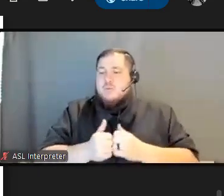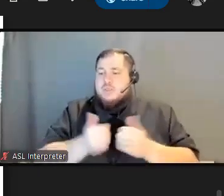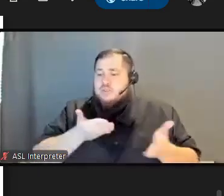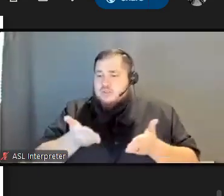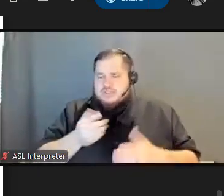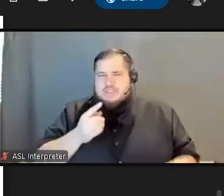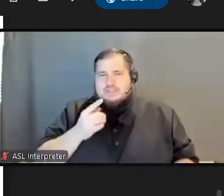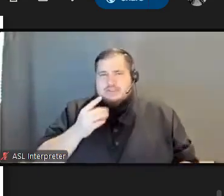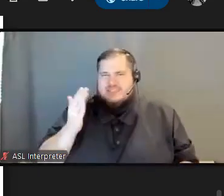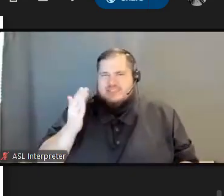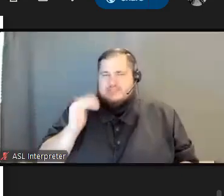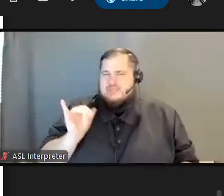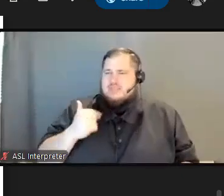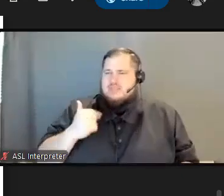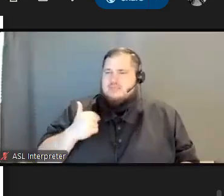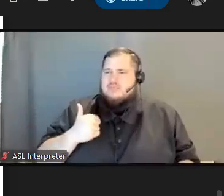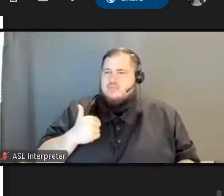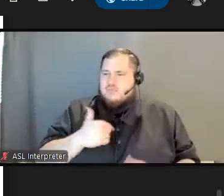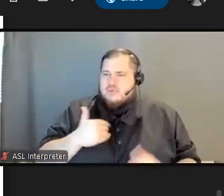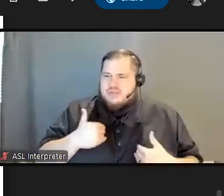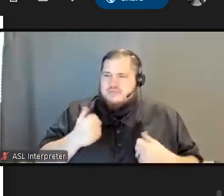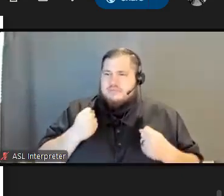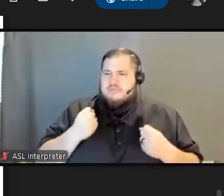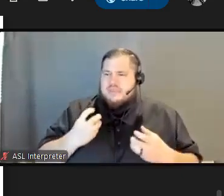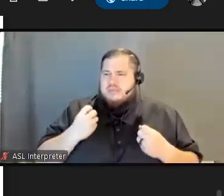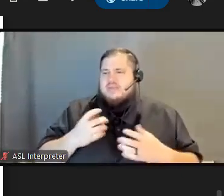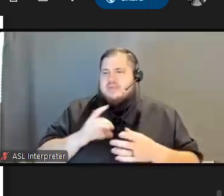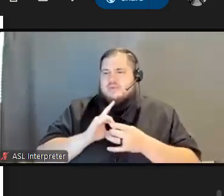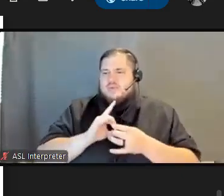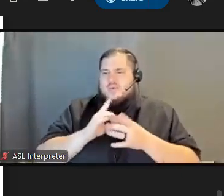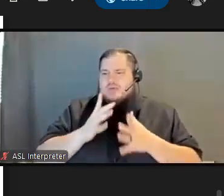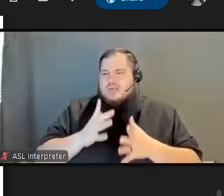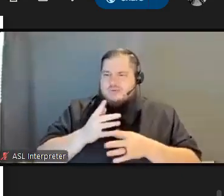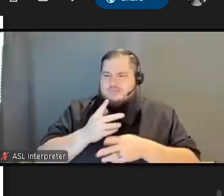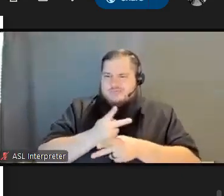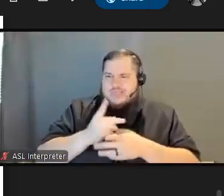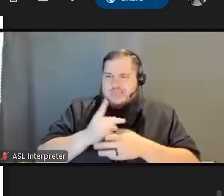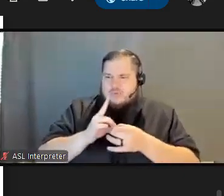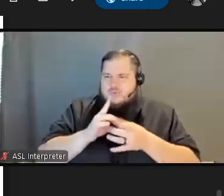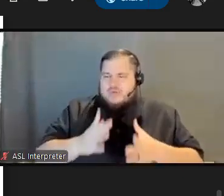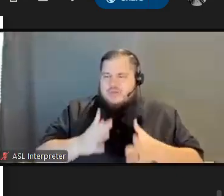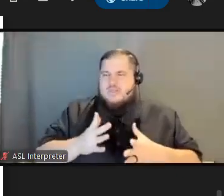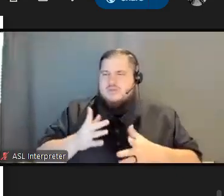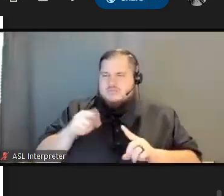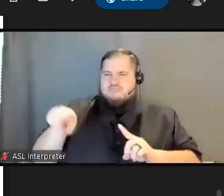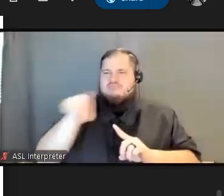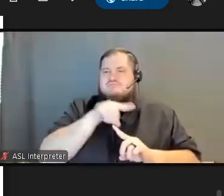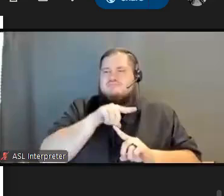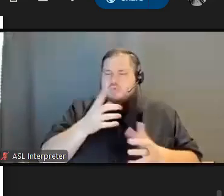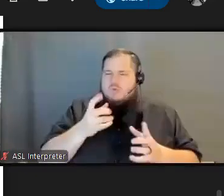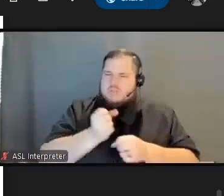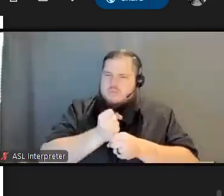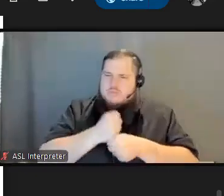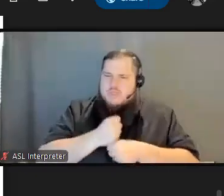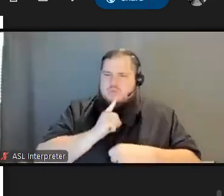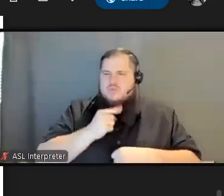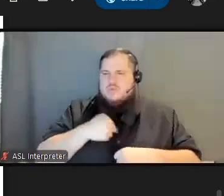a lot of different care coordinators out there, and really